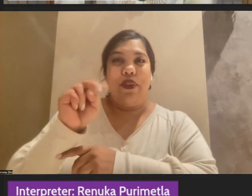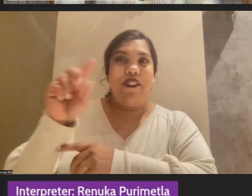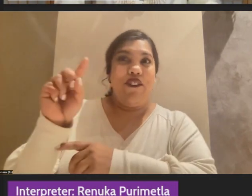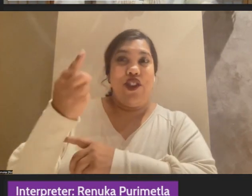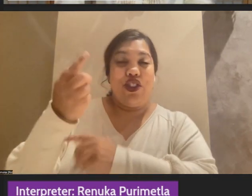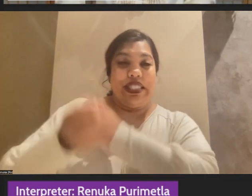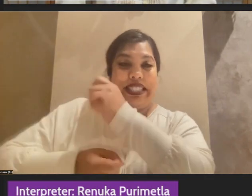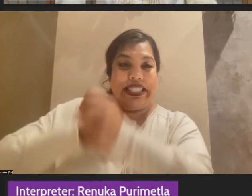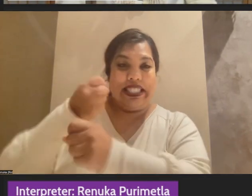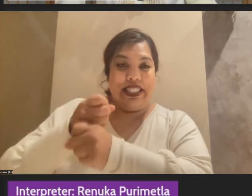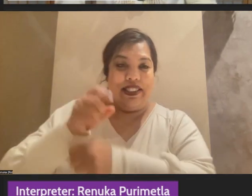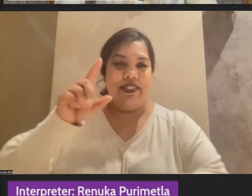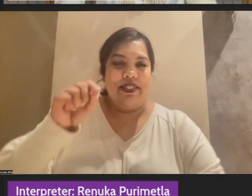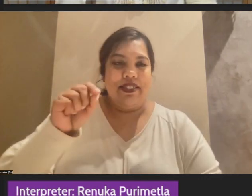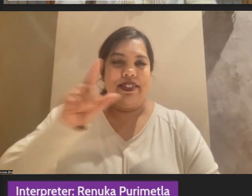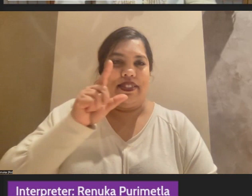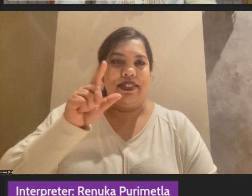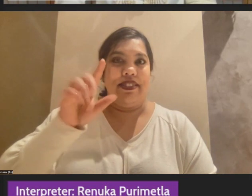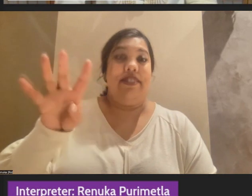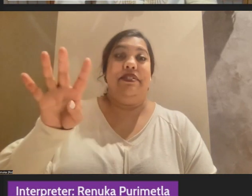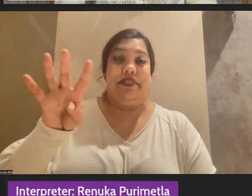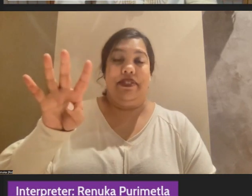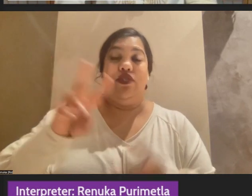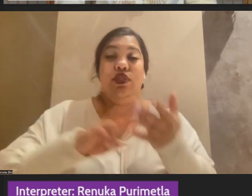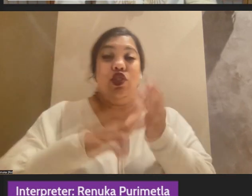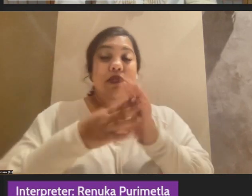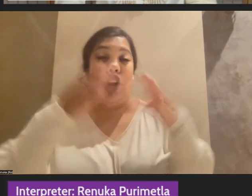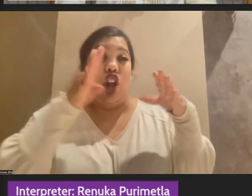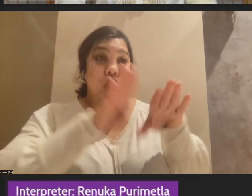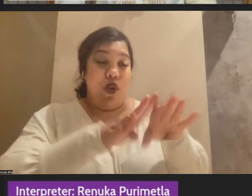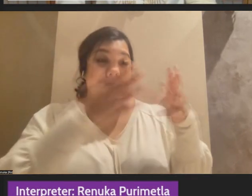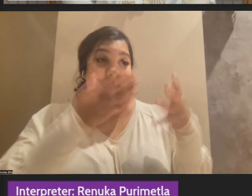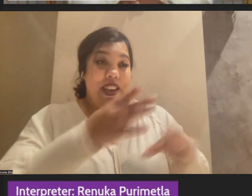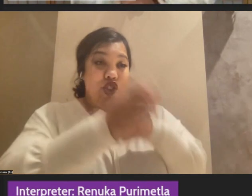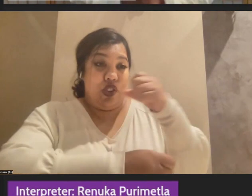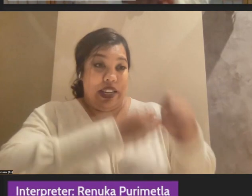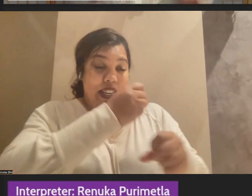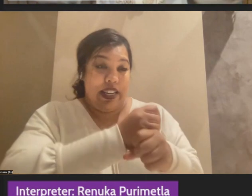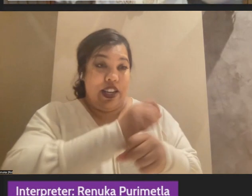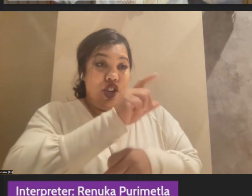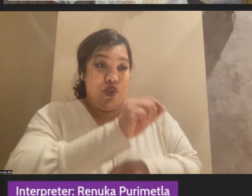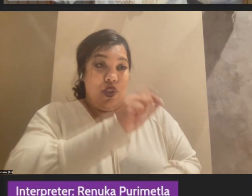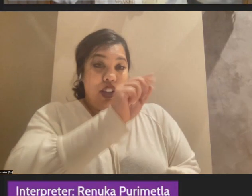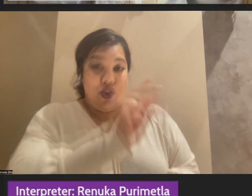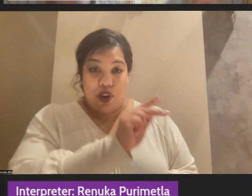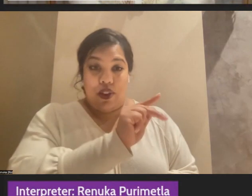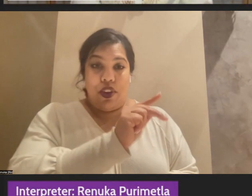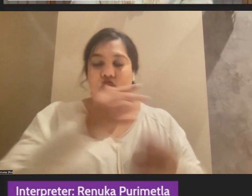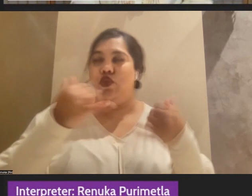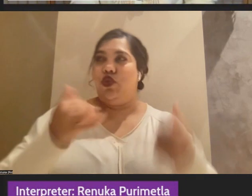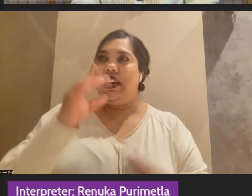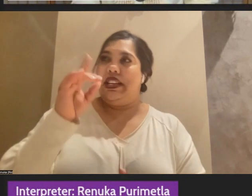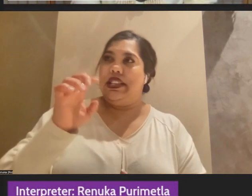2024. And so as we close out 2023, today, December 31st, we close it out by expanding